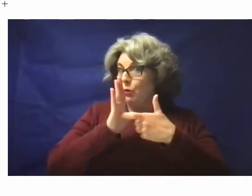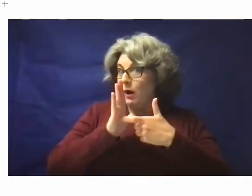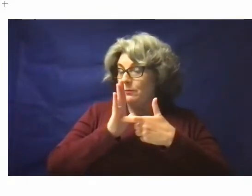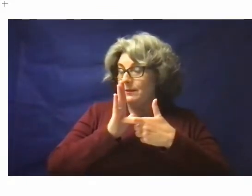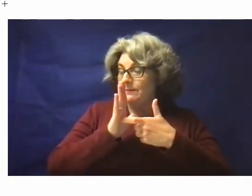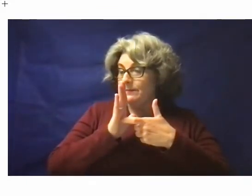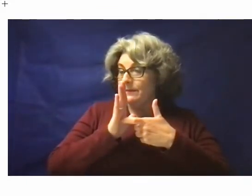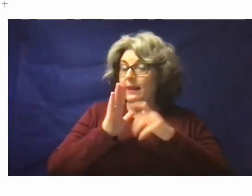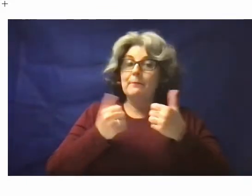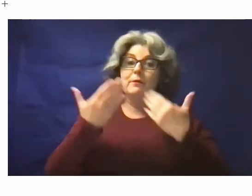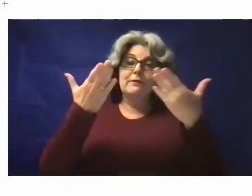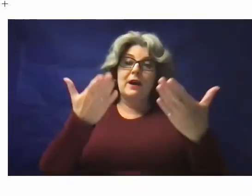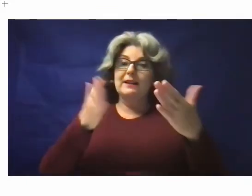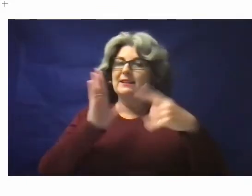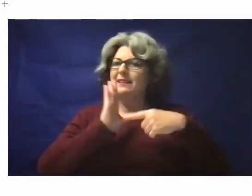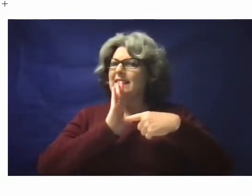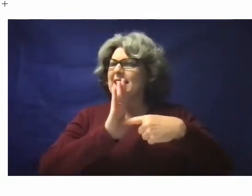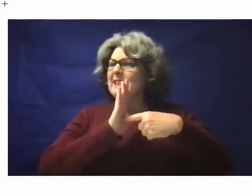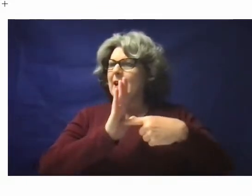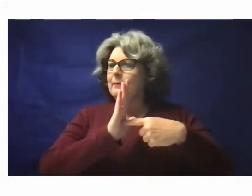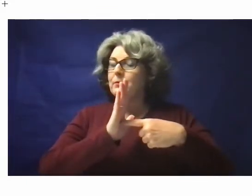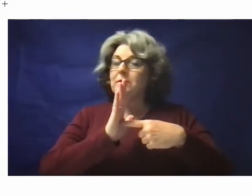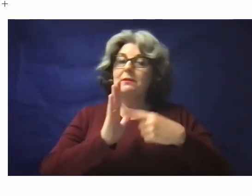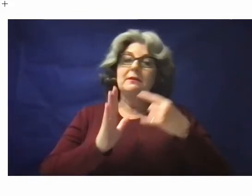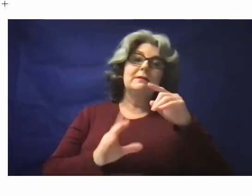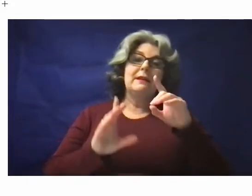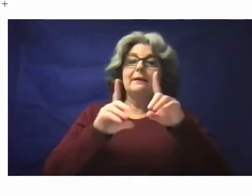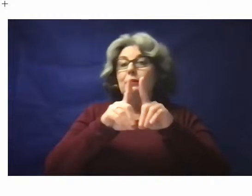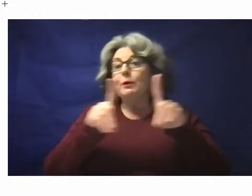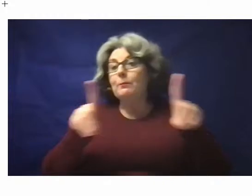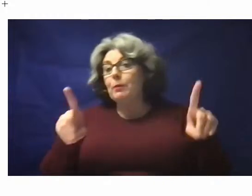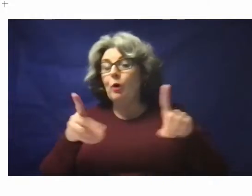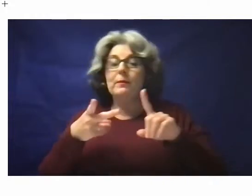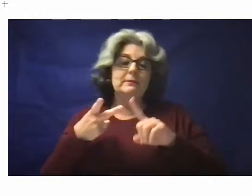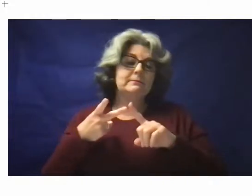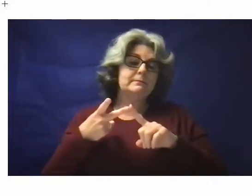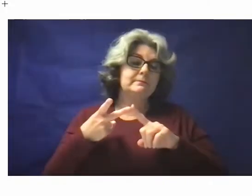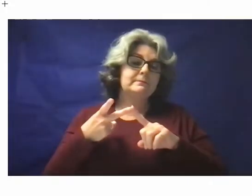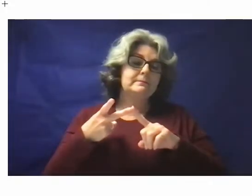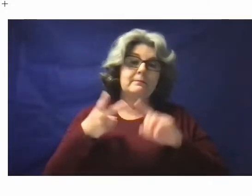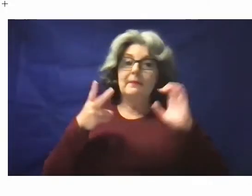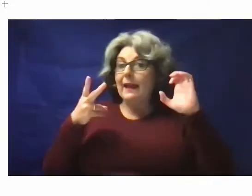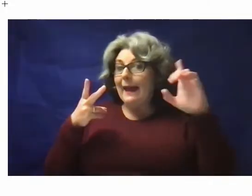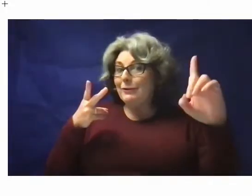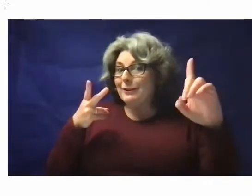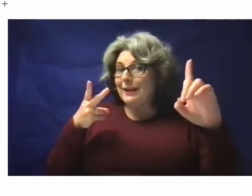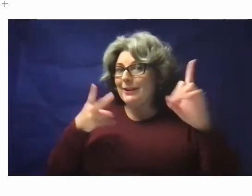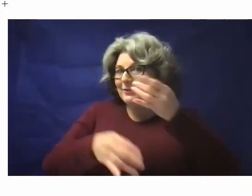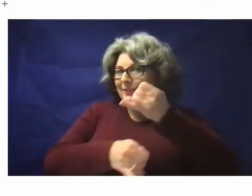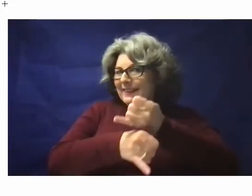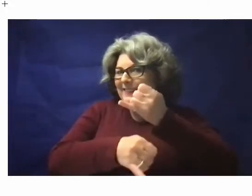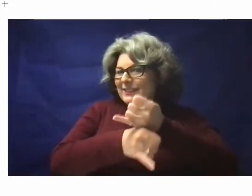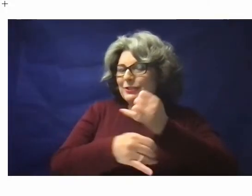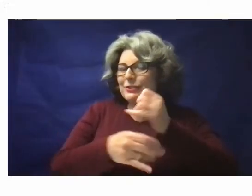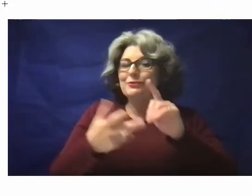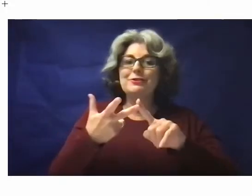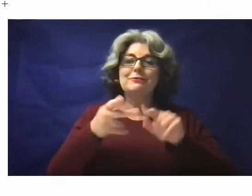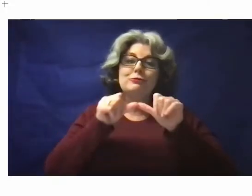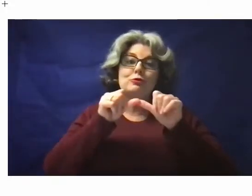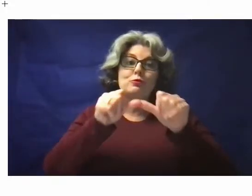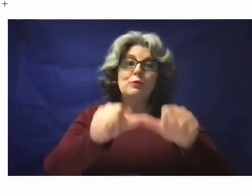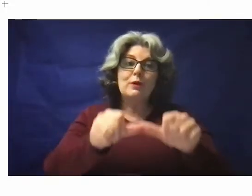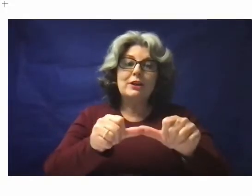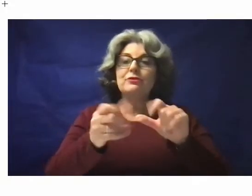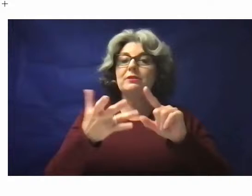providing concrete examples such as the diploma obtained, the educational institution, the duration, and